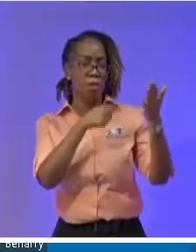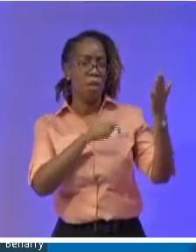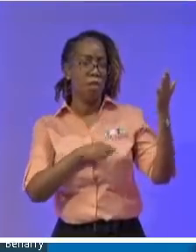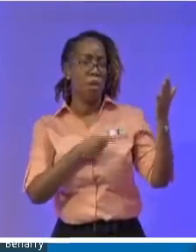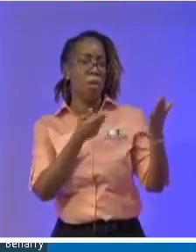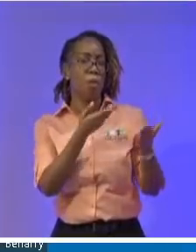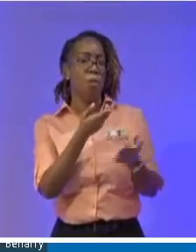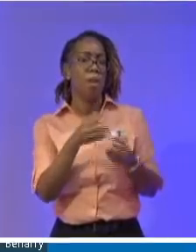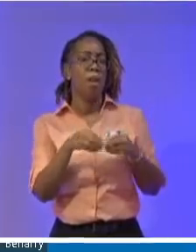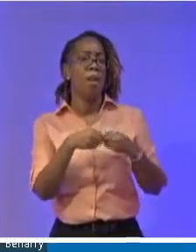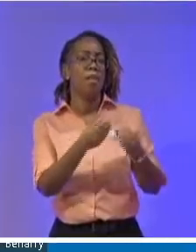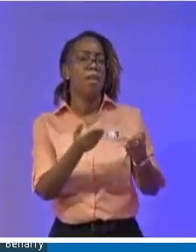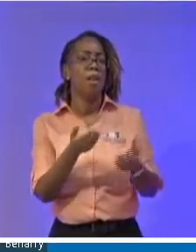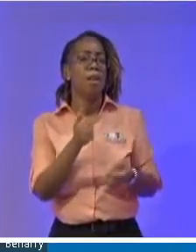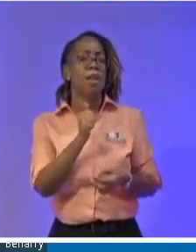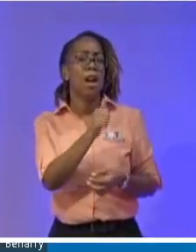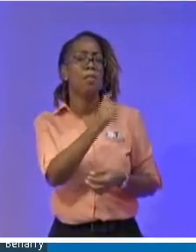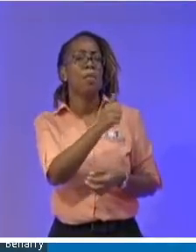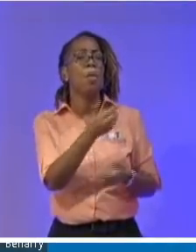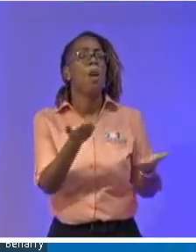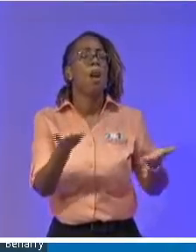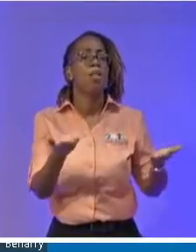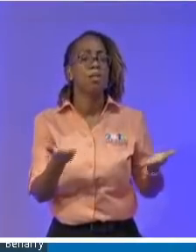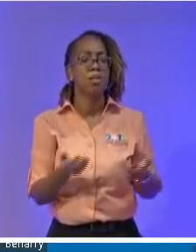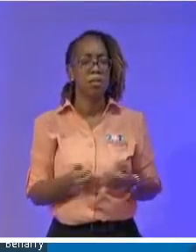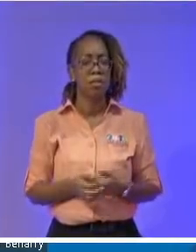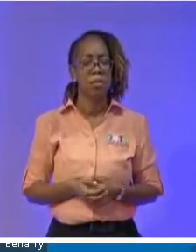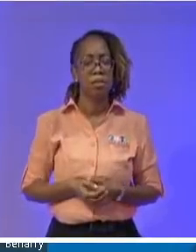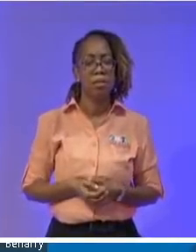this pandemic. And I also want to pose that same question to